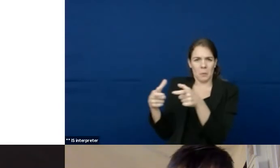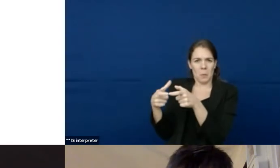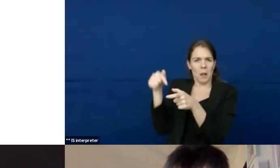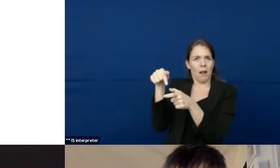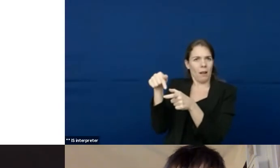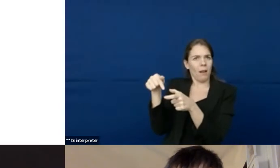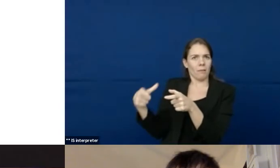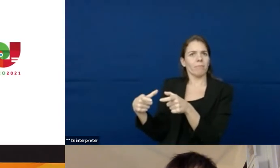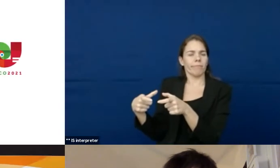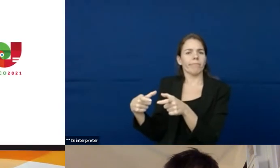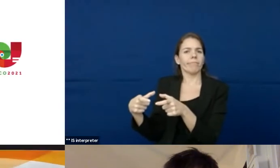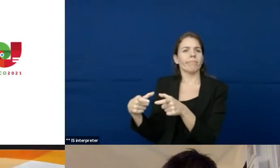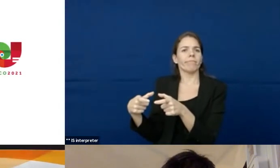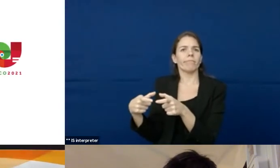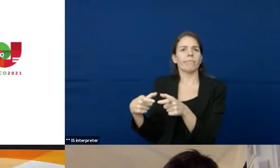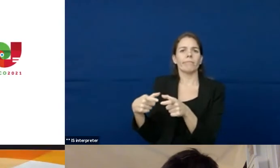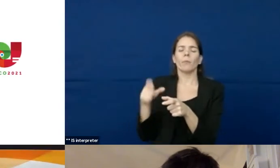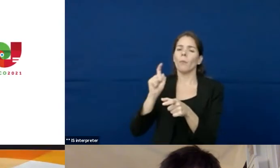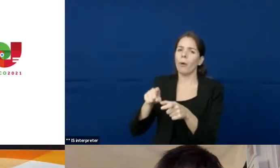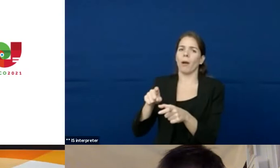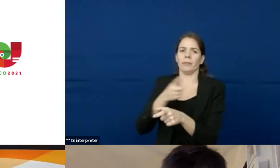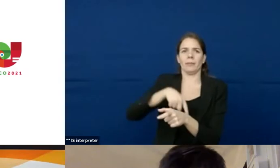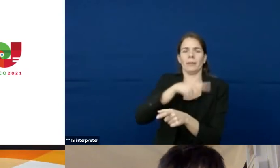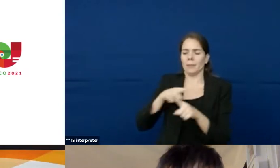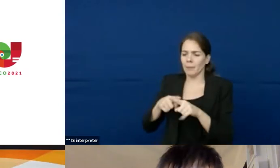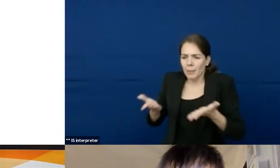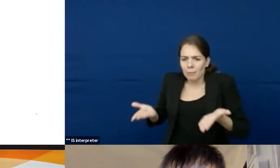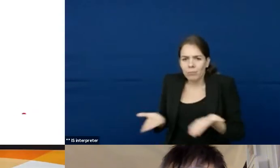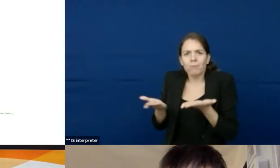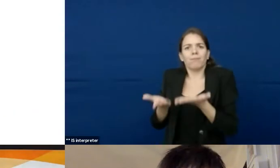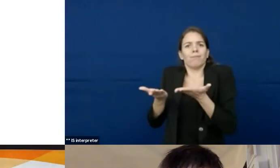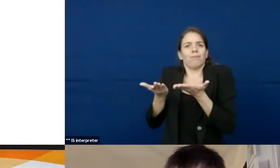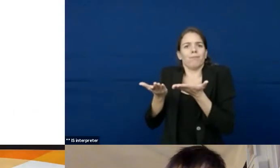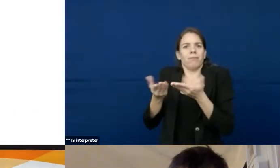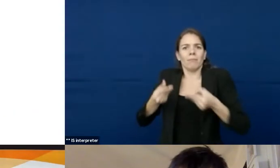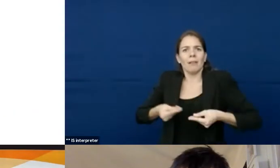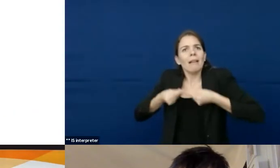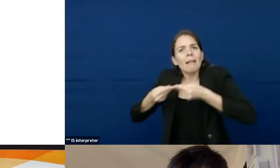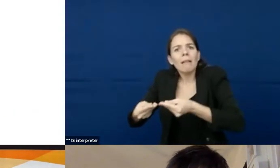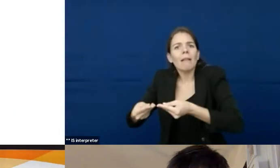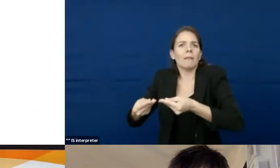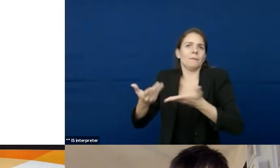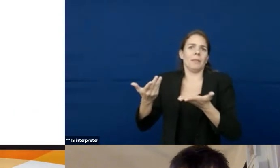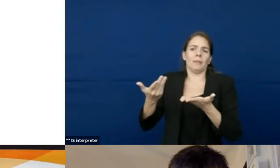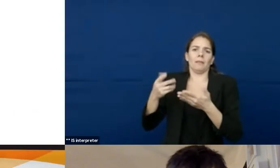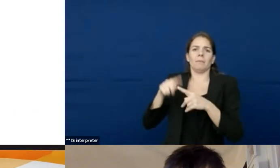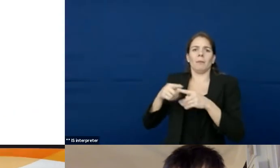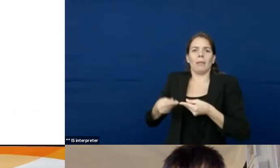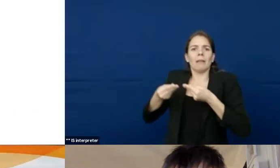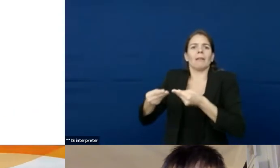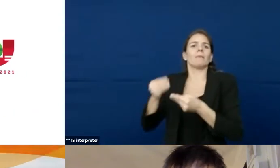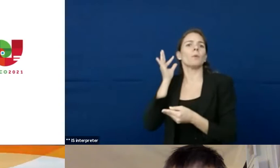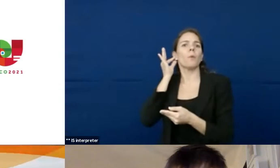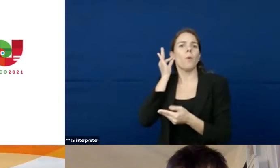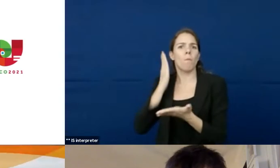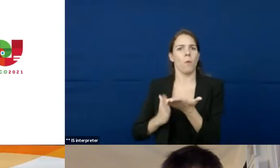main activity, output, outcome, however you call it, in everybody's strategy, project plan, results